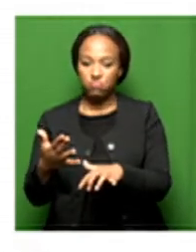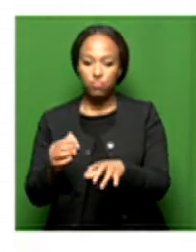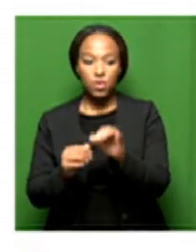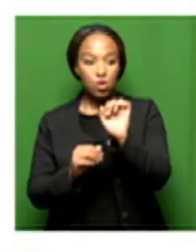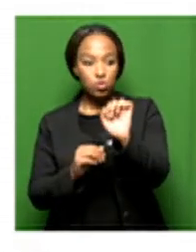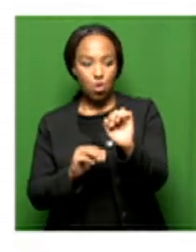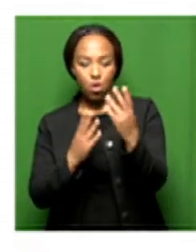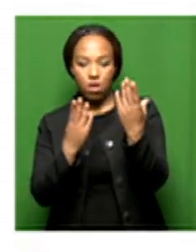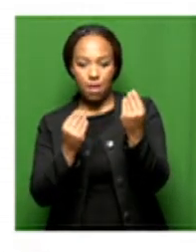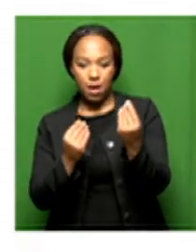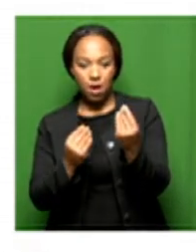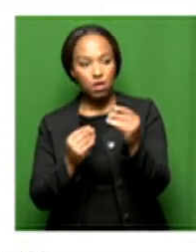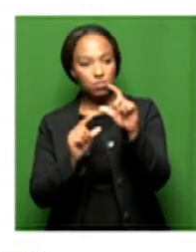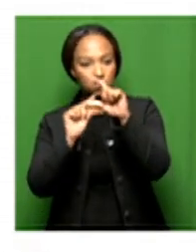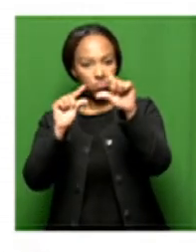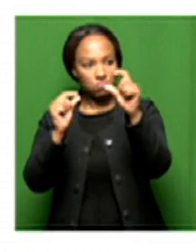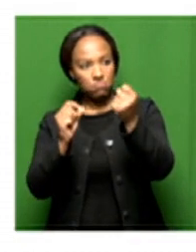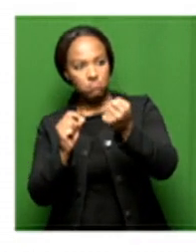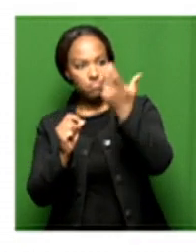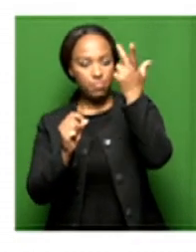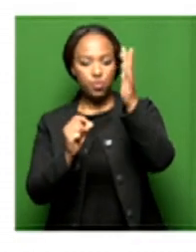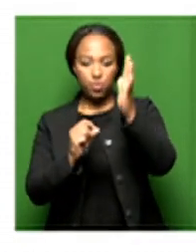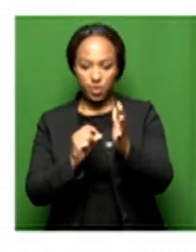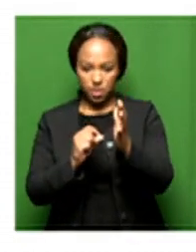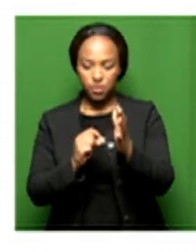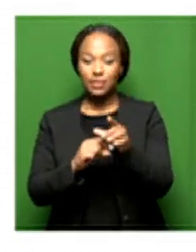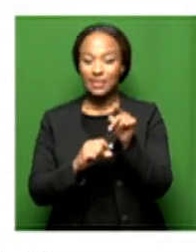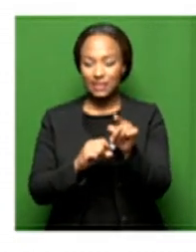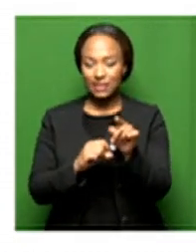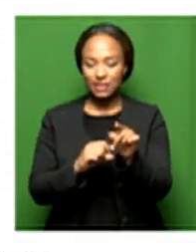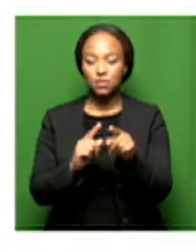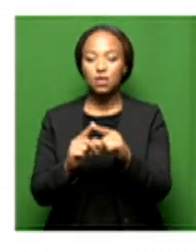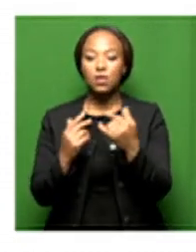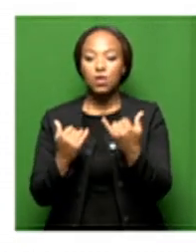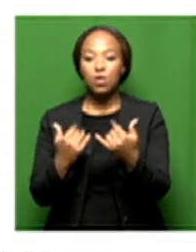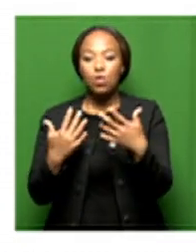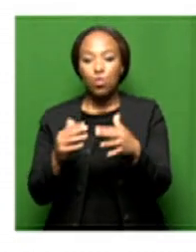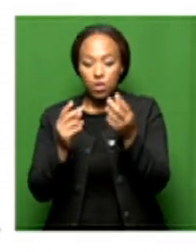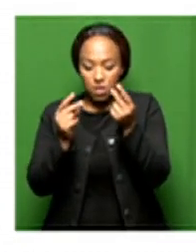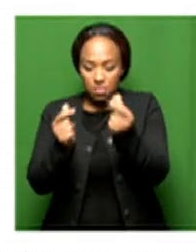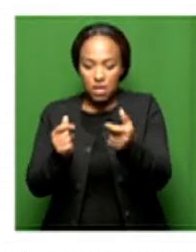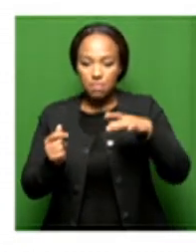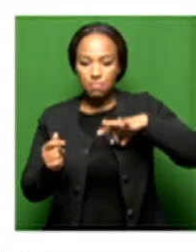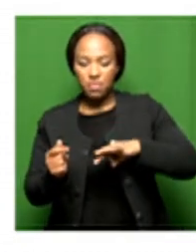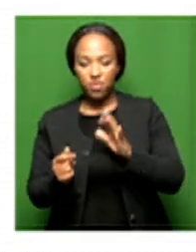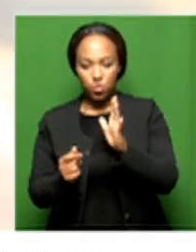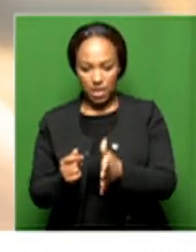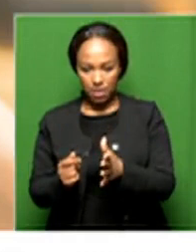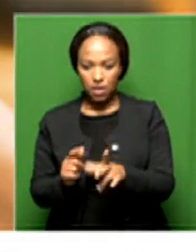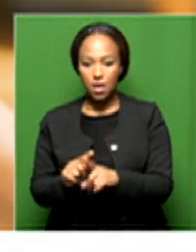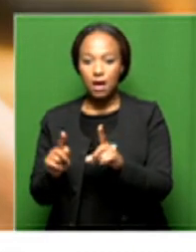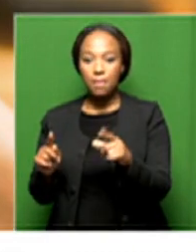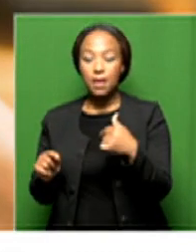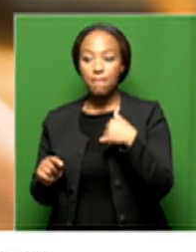your score, will stand out immediately. So that, I think, is absolutely the immediate benefit. But what I